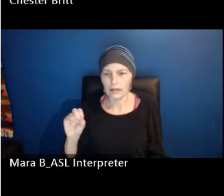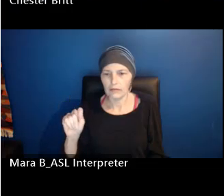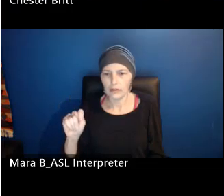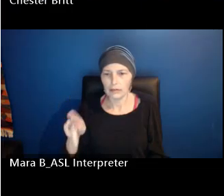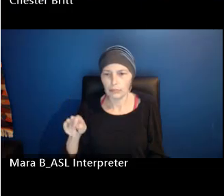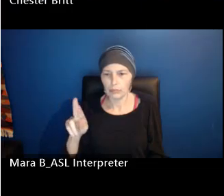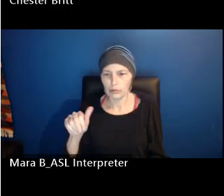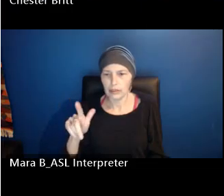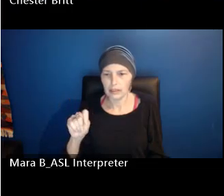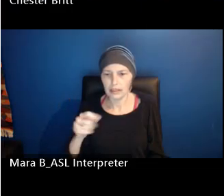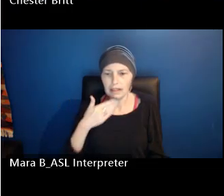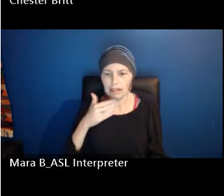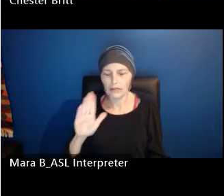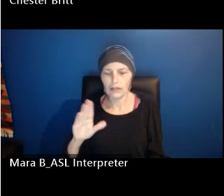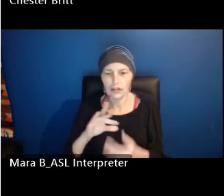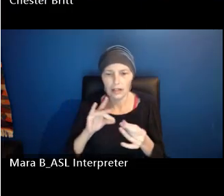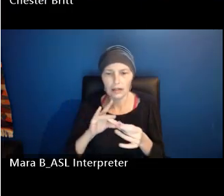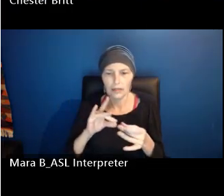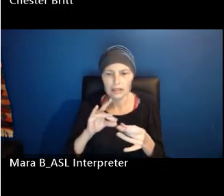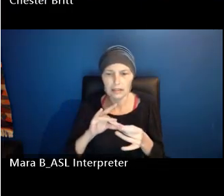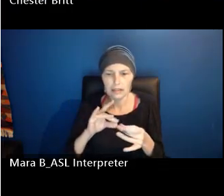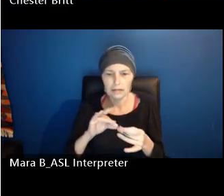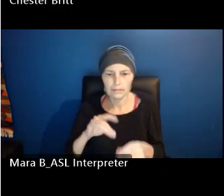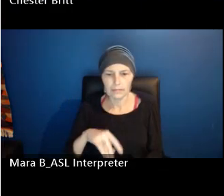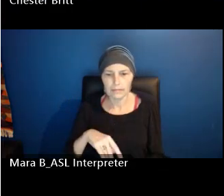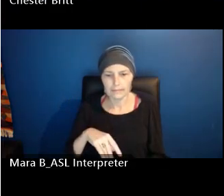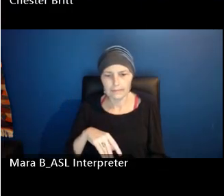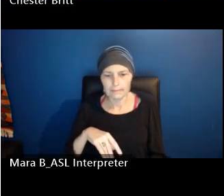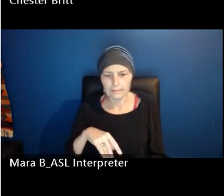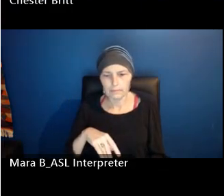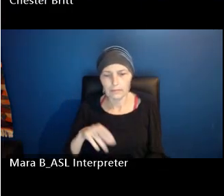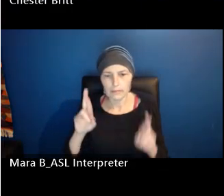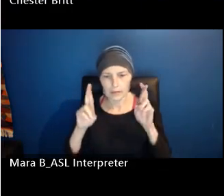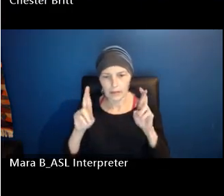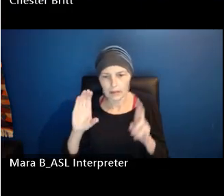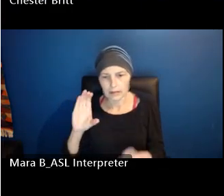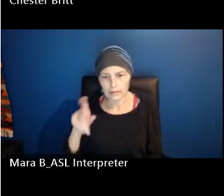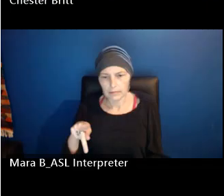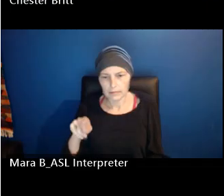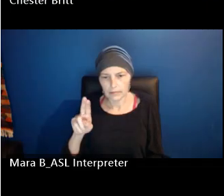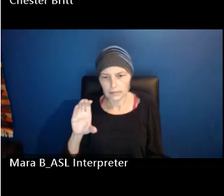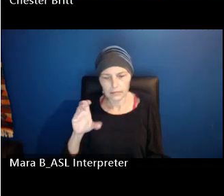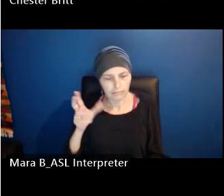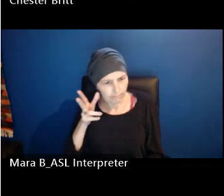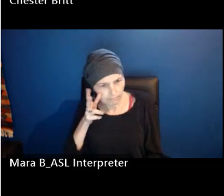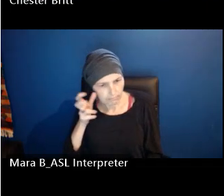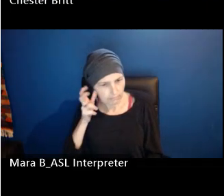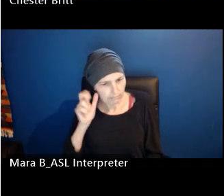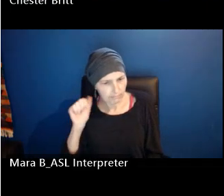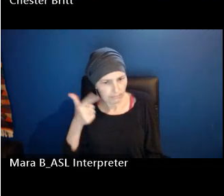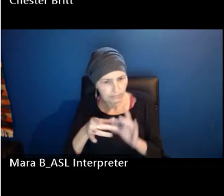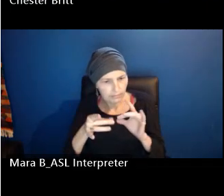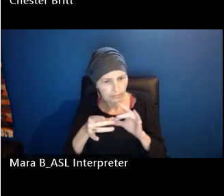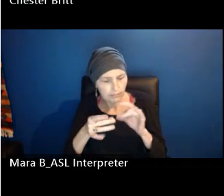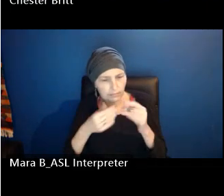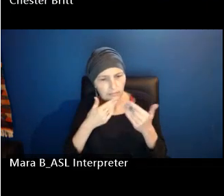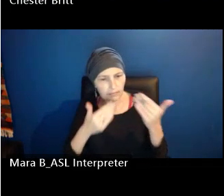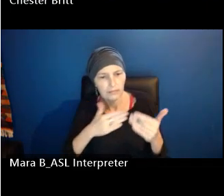for your comments. I think you guys, I hope the CPUC listens to these comments, and thank you so much. Oh, my name